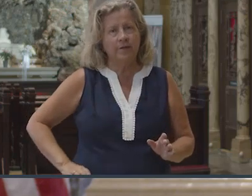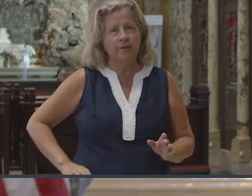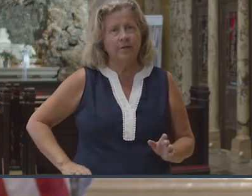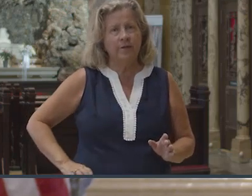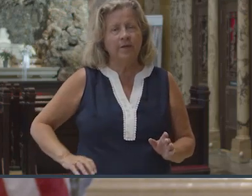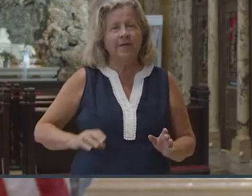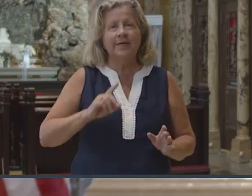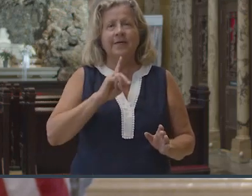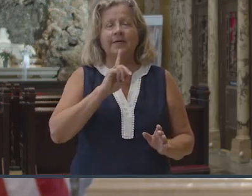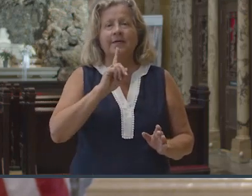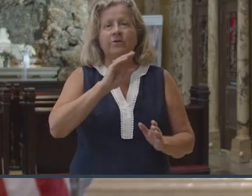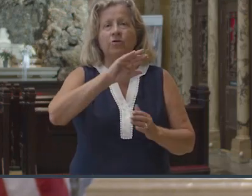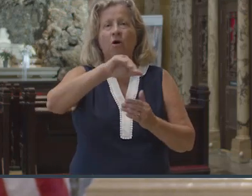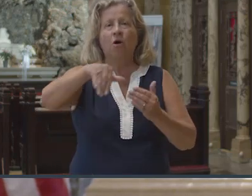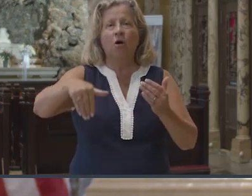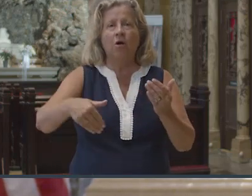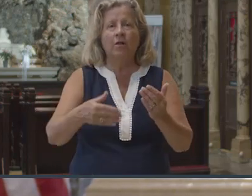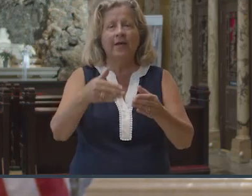in all.